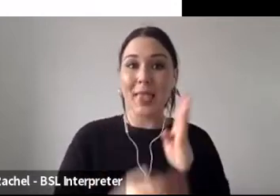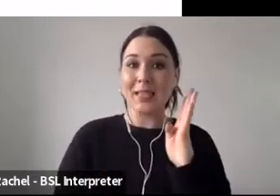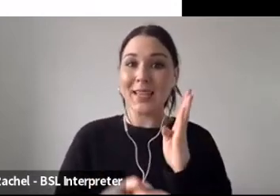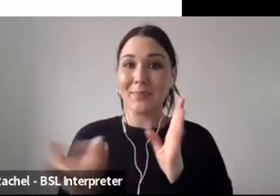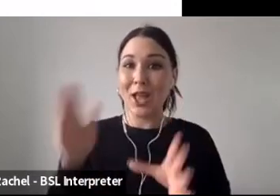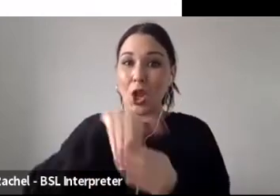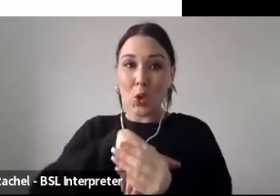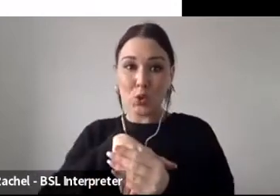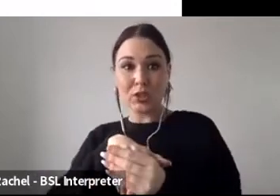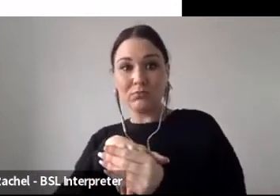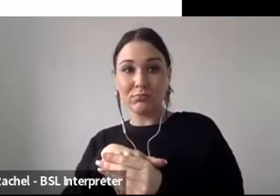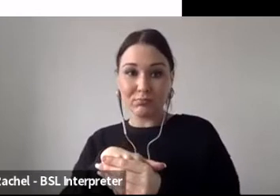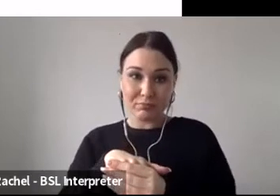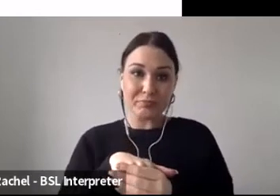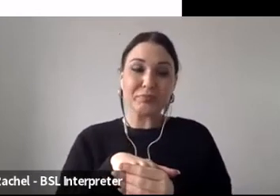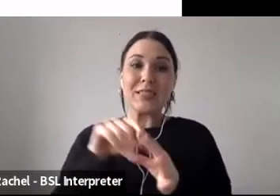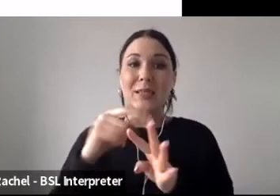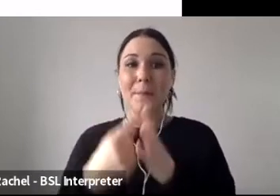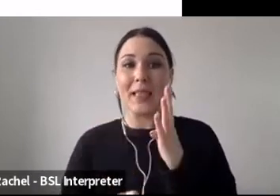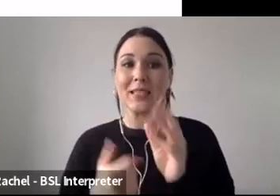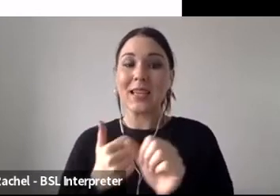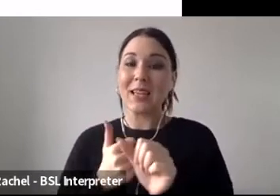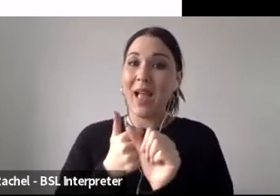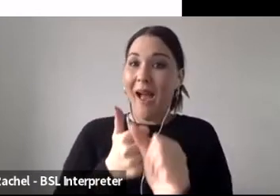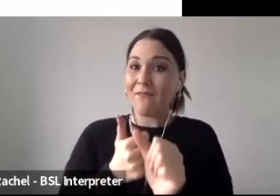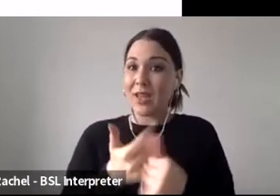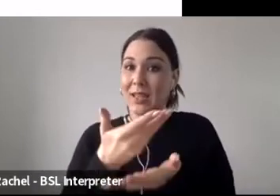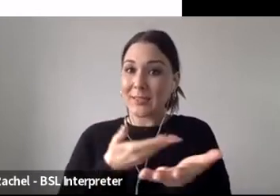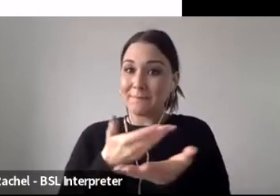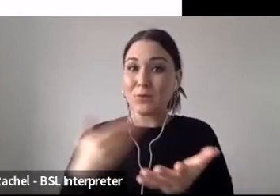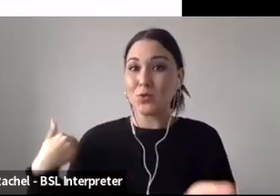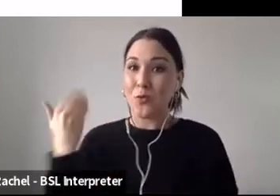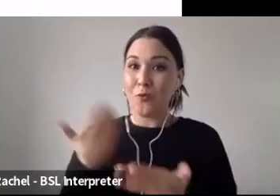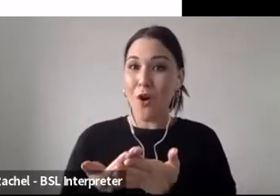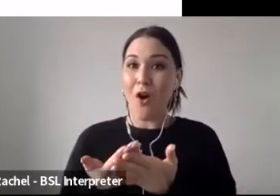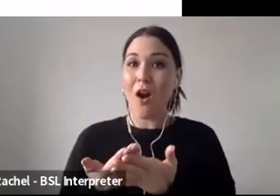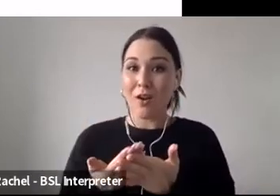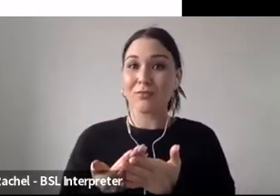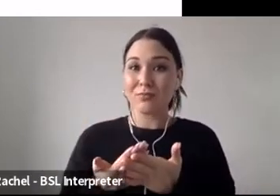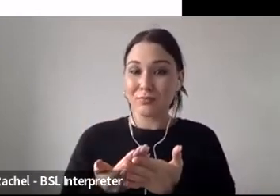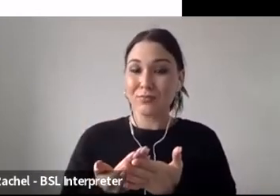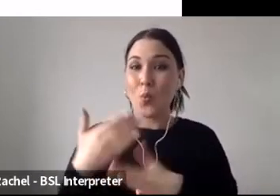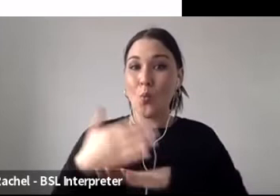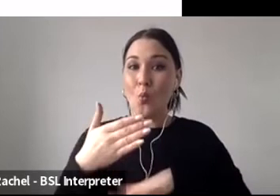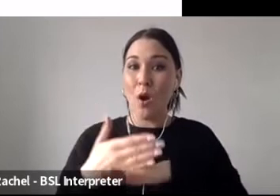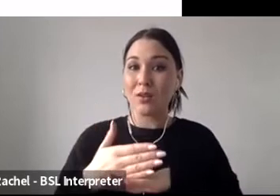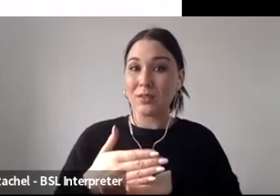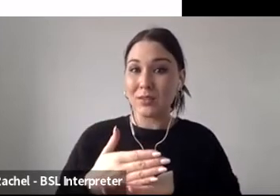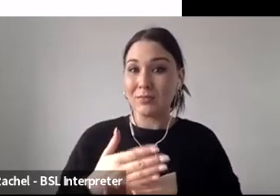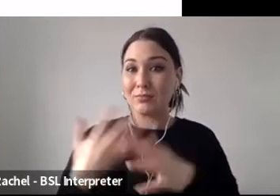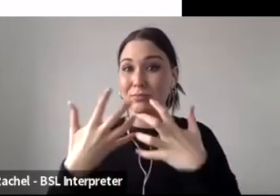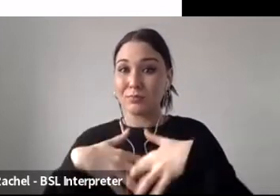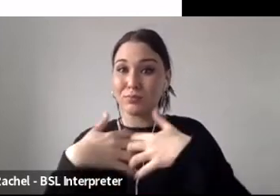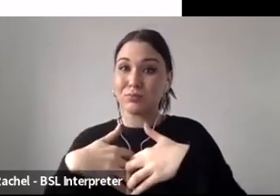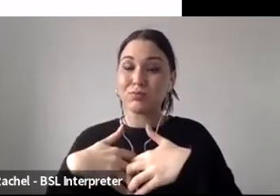accessibility advocate. He's spent his career so far in the tech industry. Matthew was born